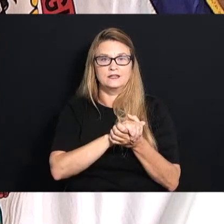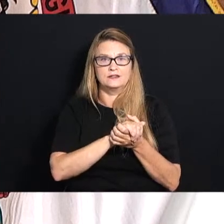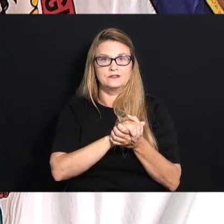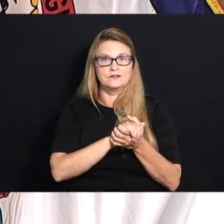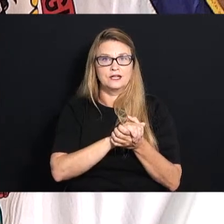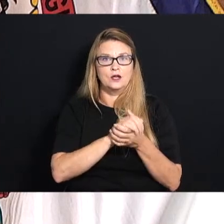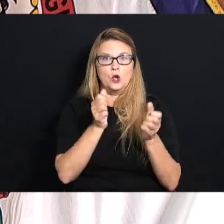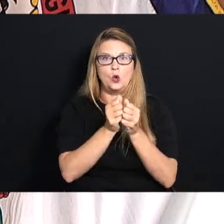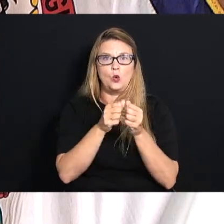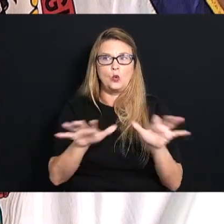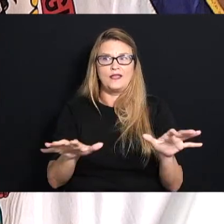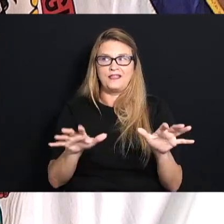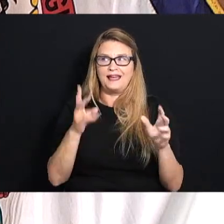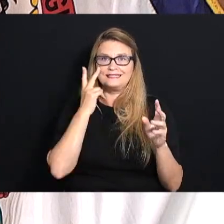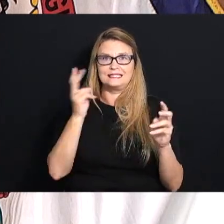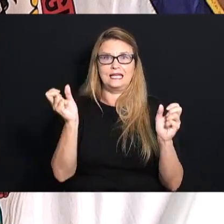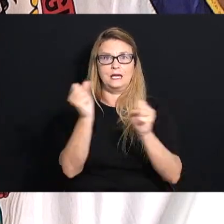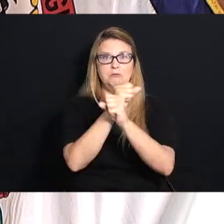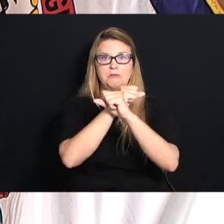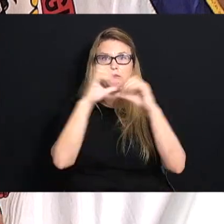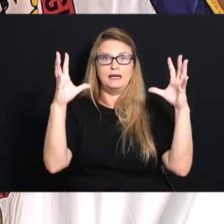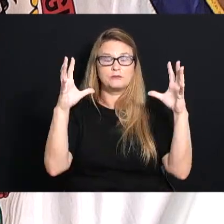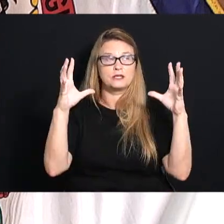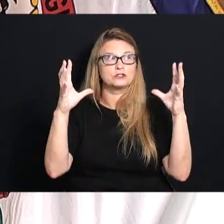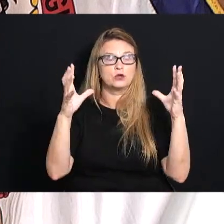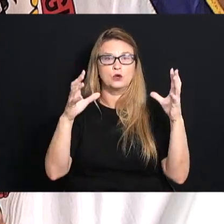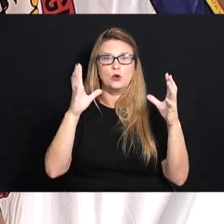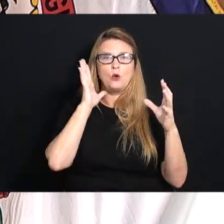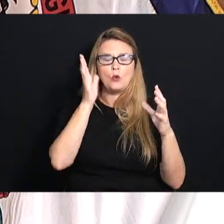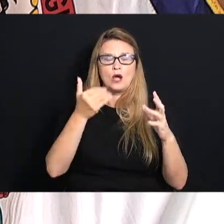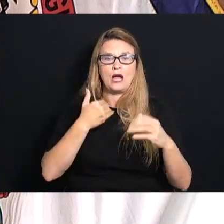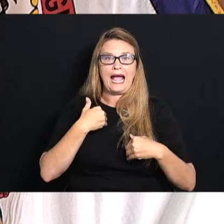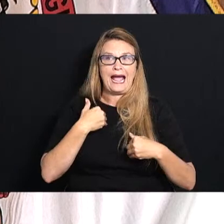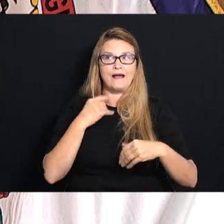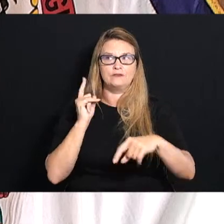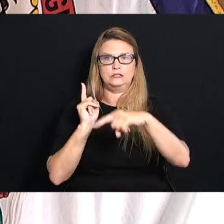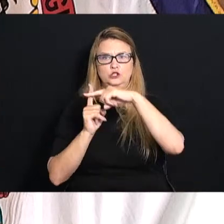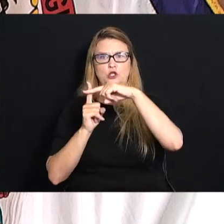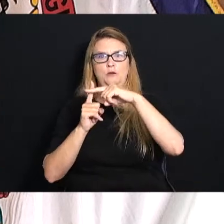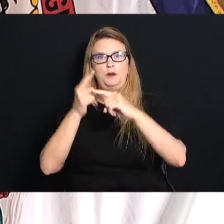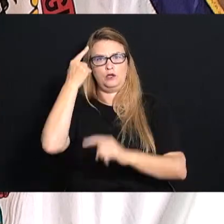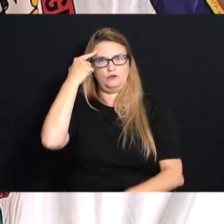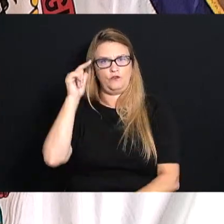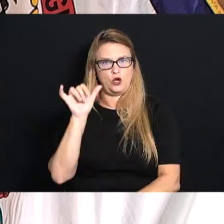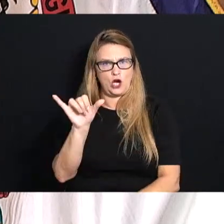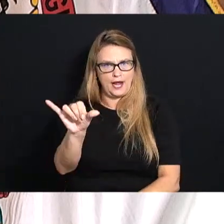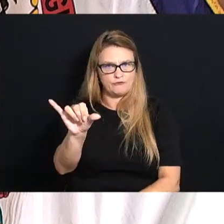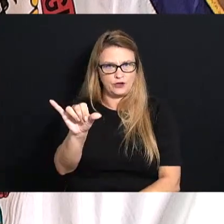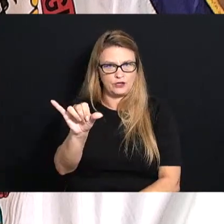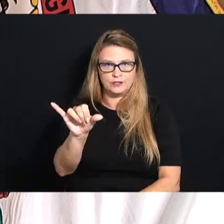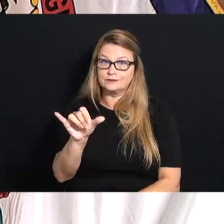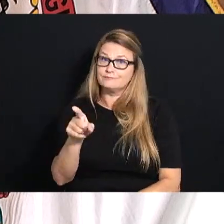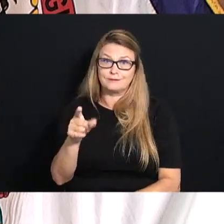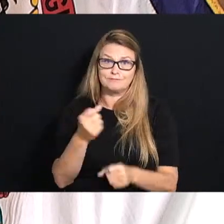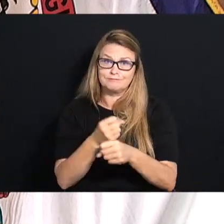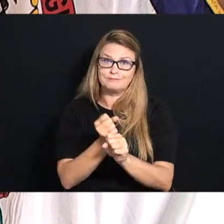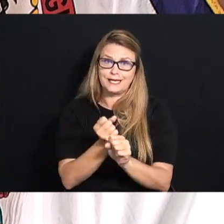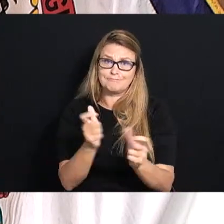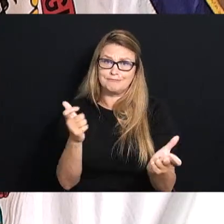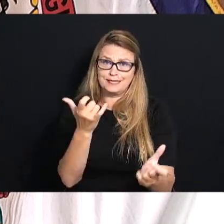on that we're going to have these surpluses forever and ever are making a big